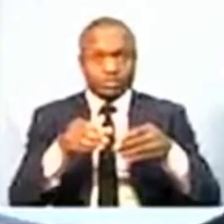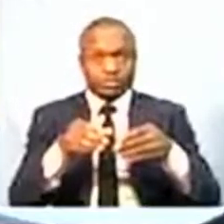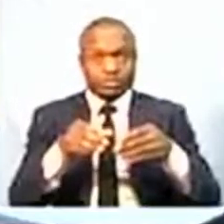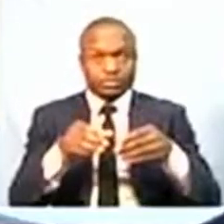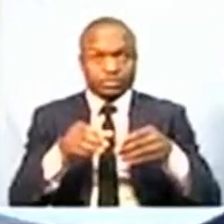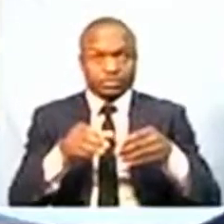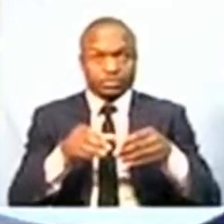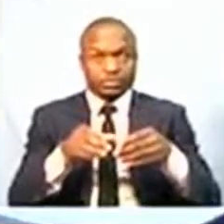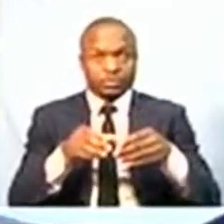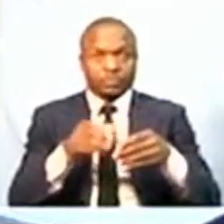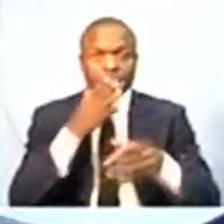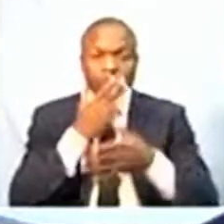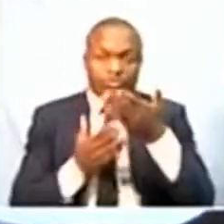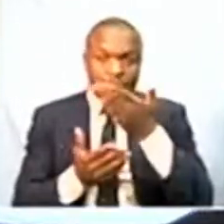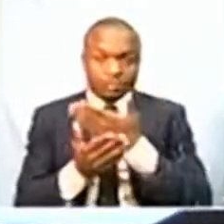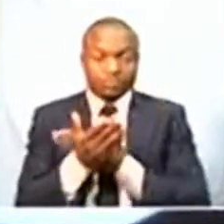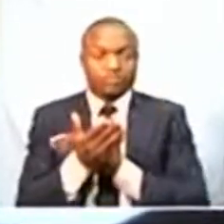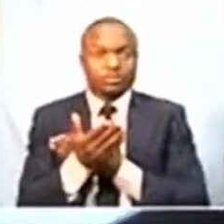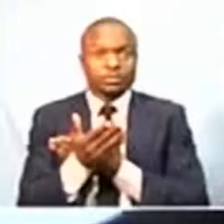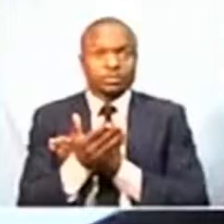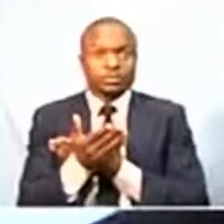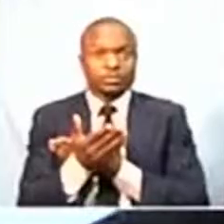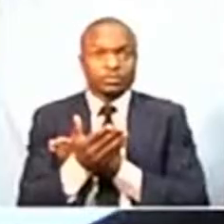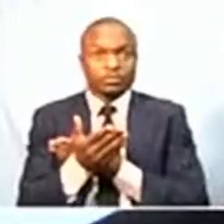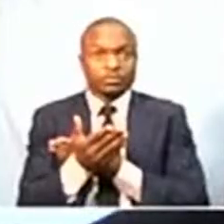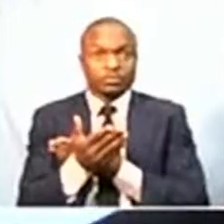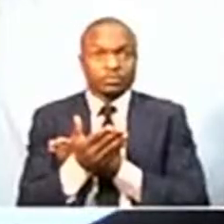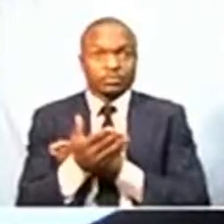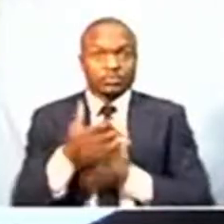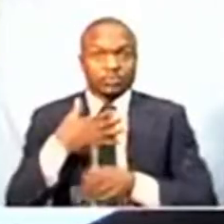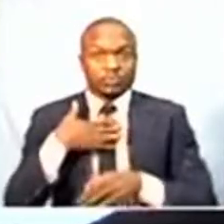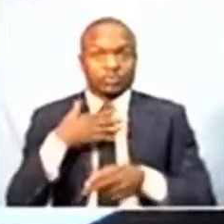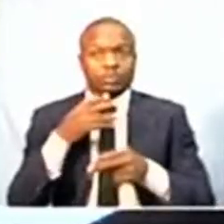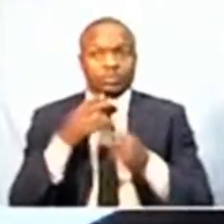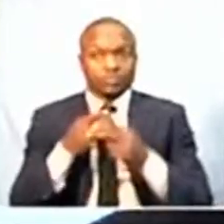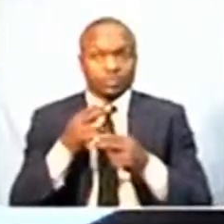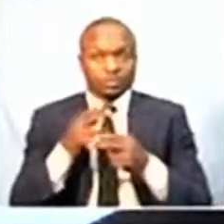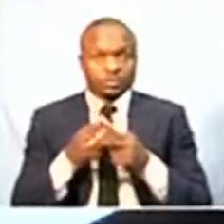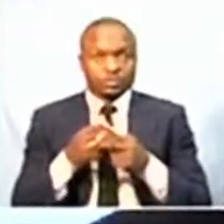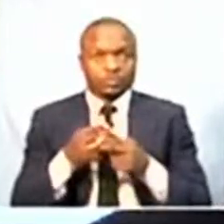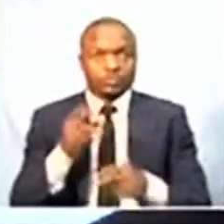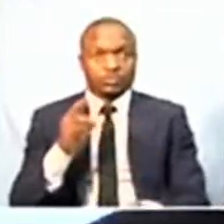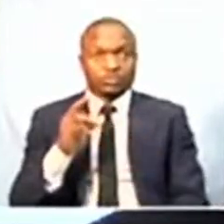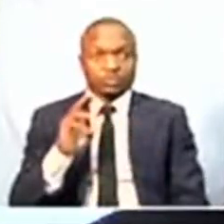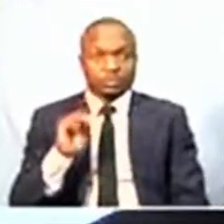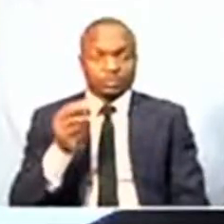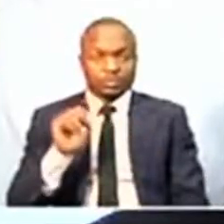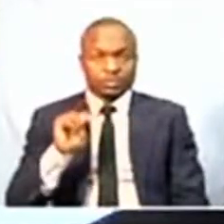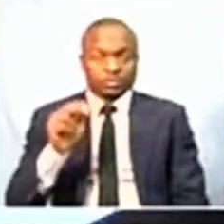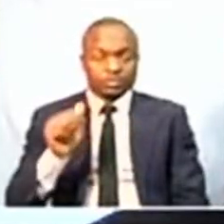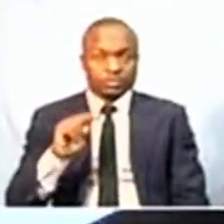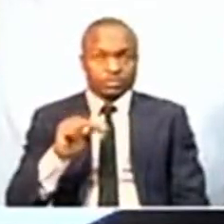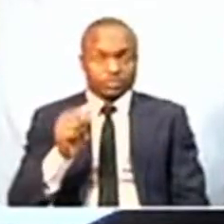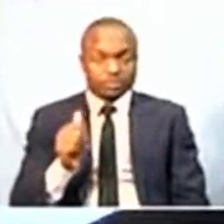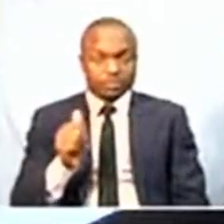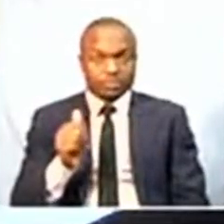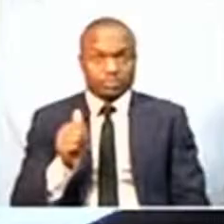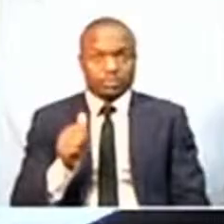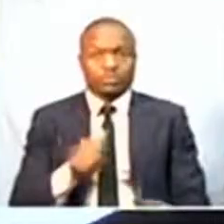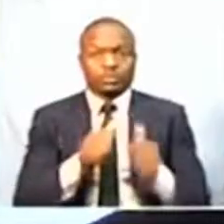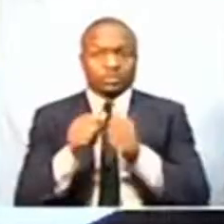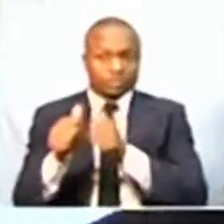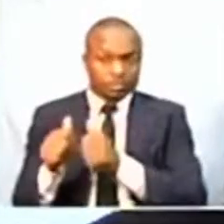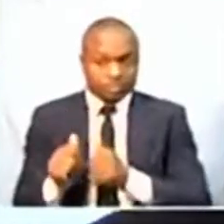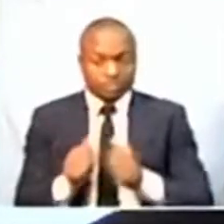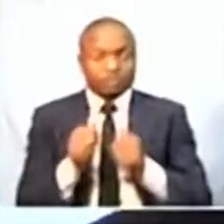morning, SIWANG'ANDU Town Council. My name is Kepson Mulenda, Acting Assistant Director for